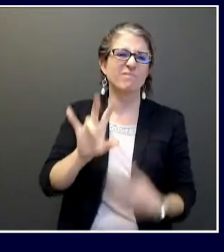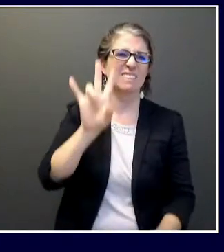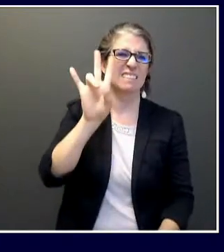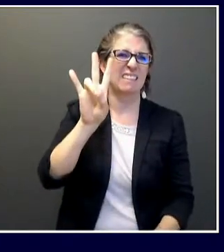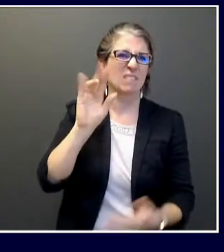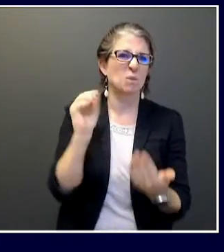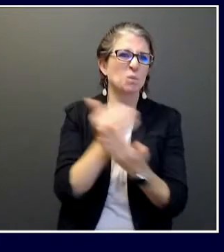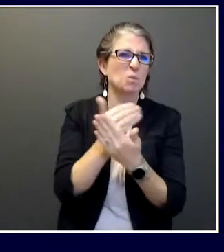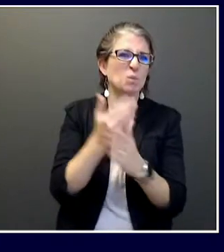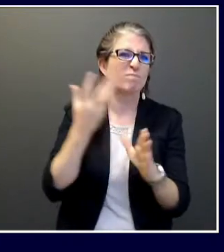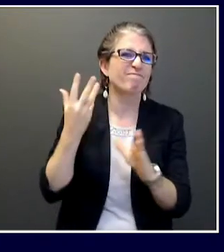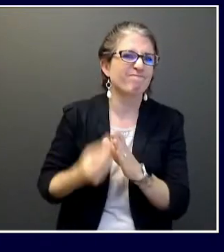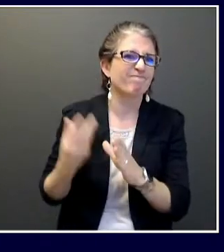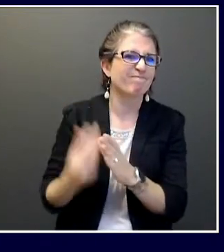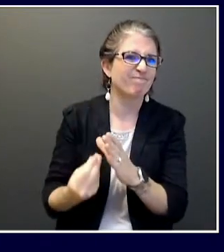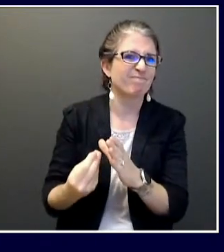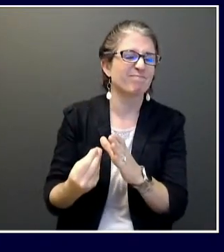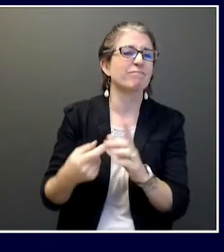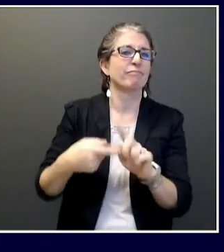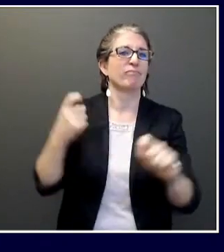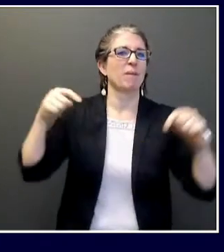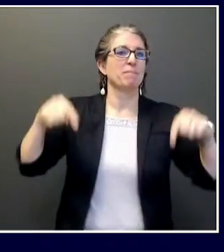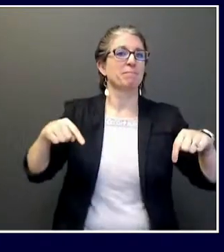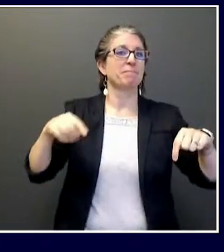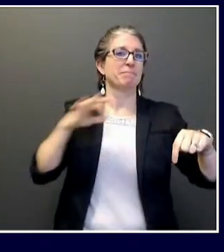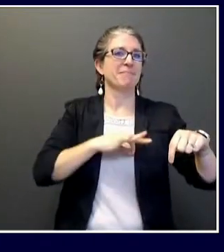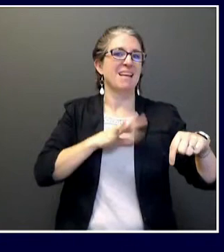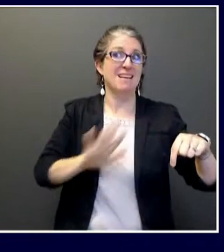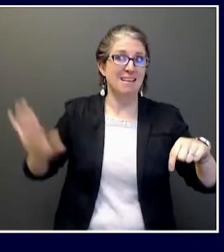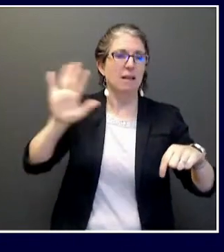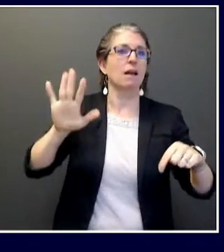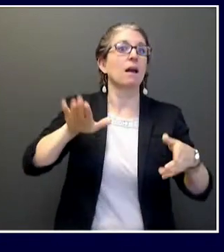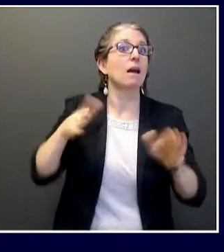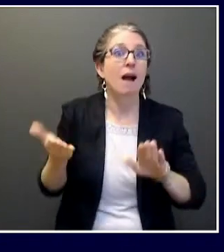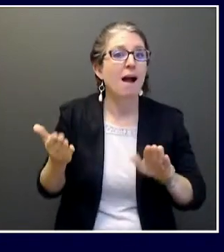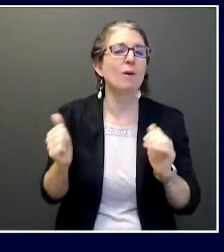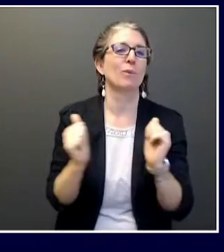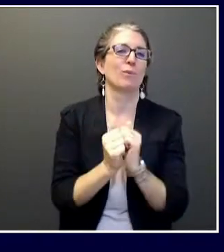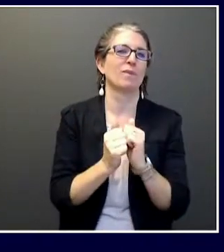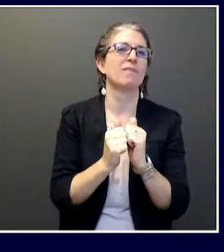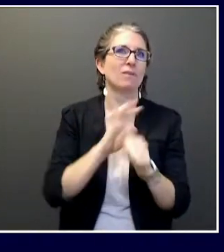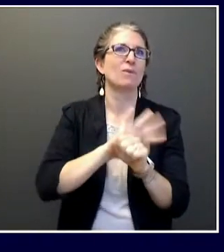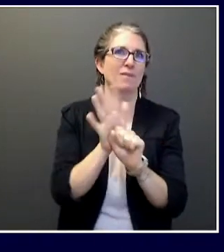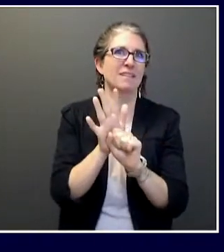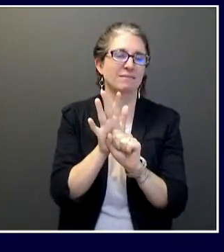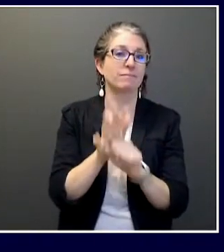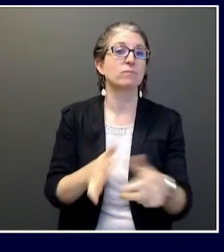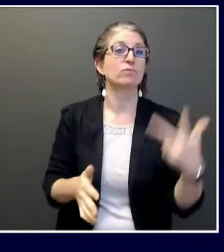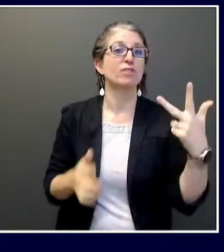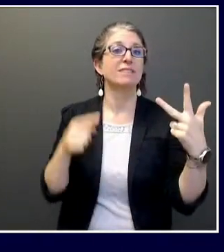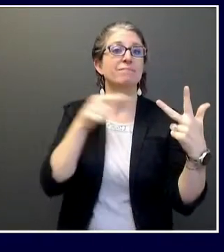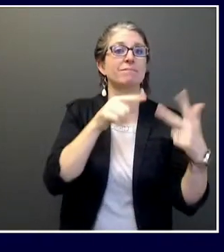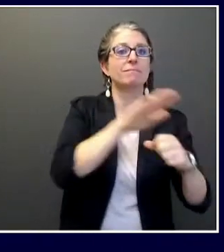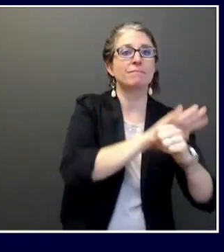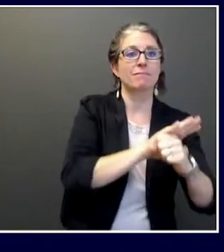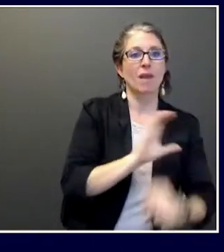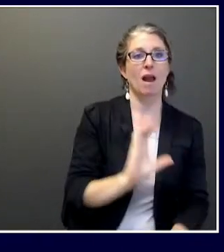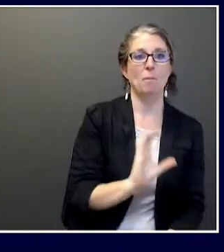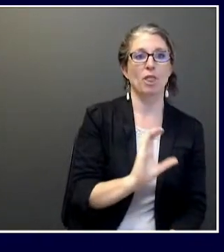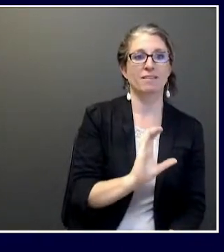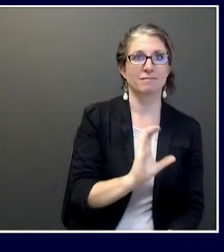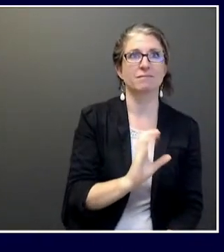with COVID-19. 3 of them were residents of Cumberland County, 2 were residents of Franklin